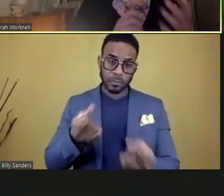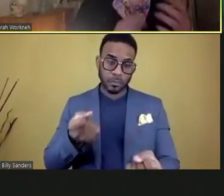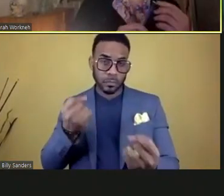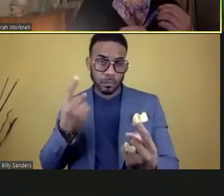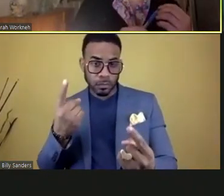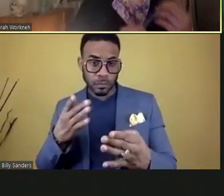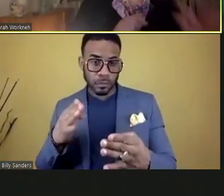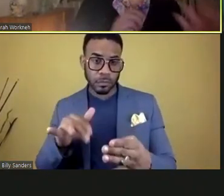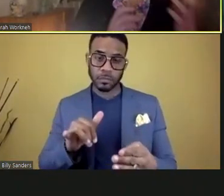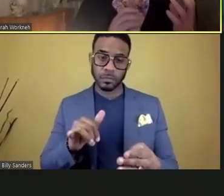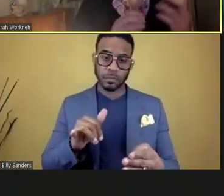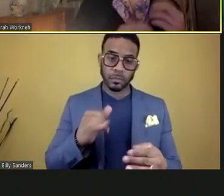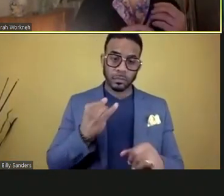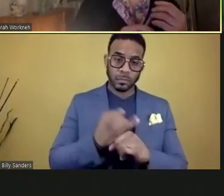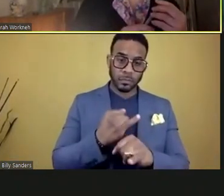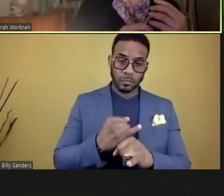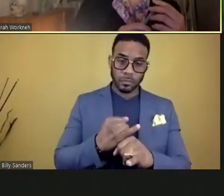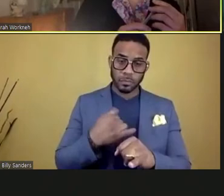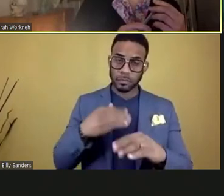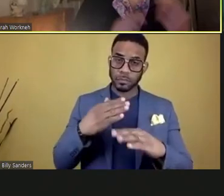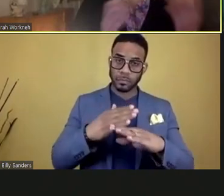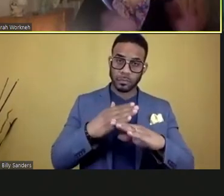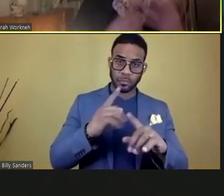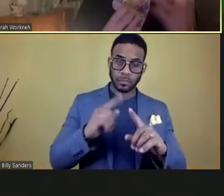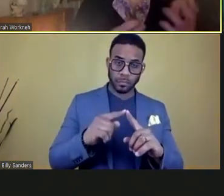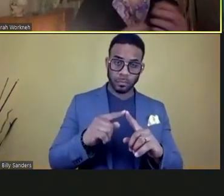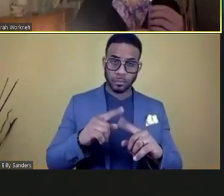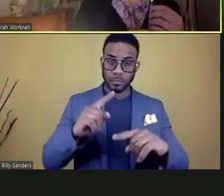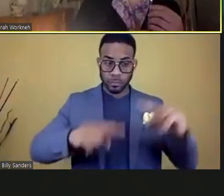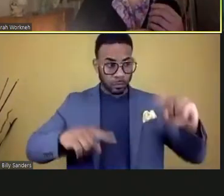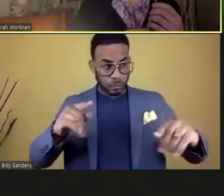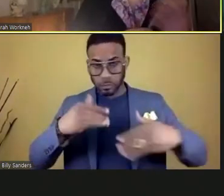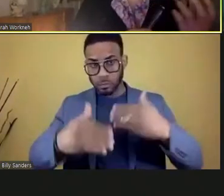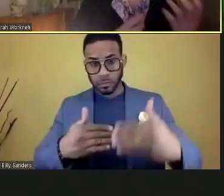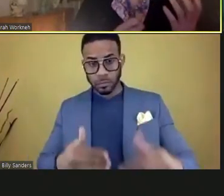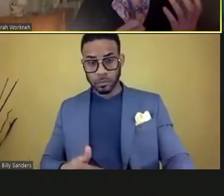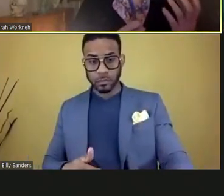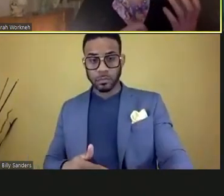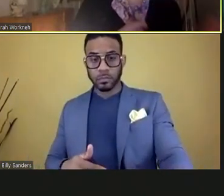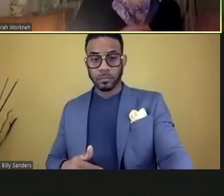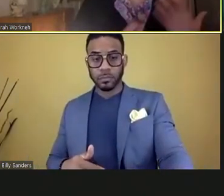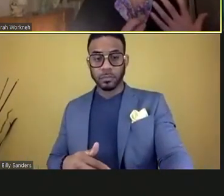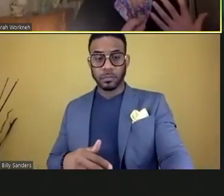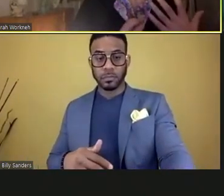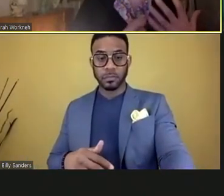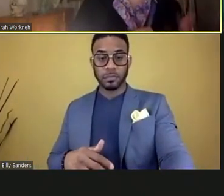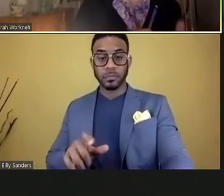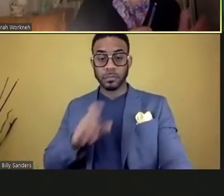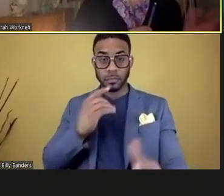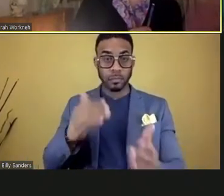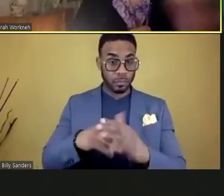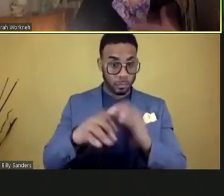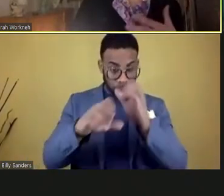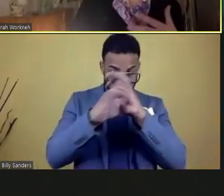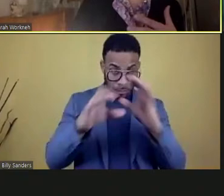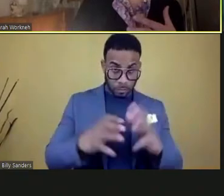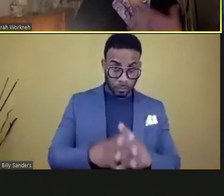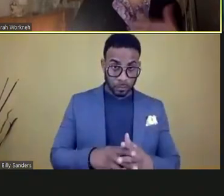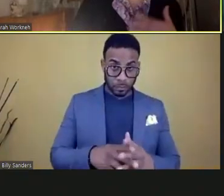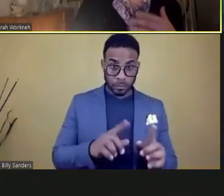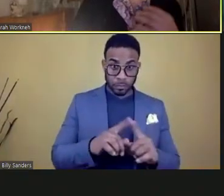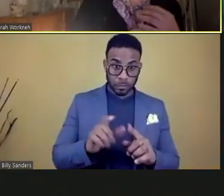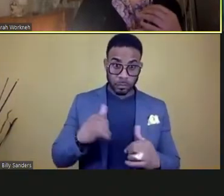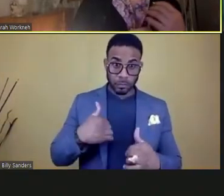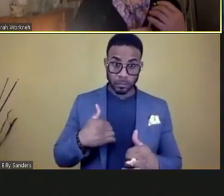ways in which institutions have barriers to all of these processes, but in fact can be re-envisioned and also have